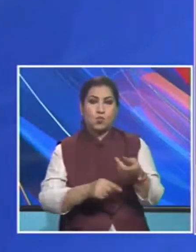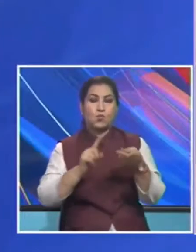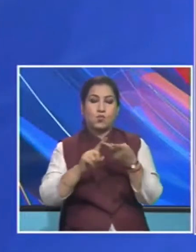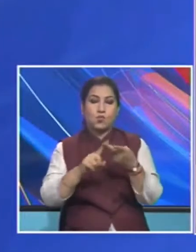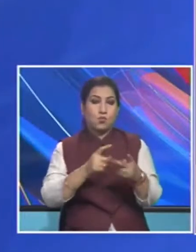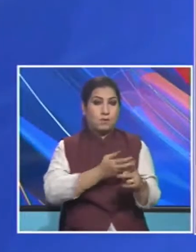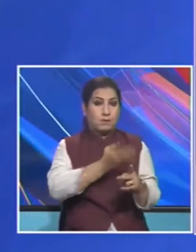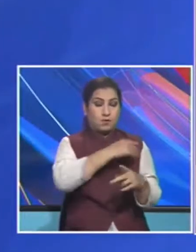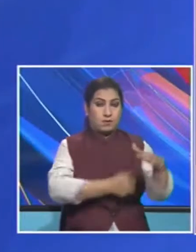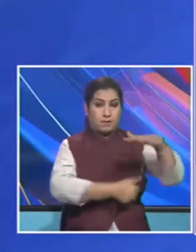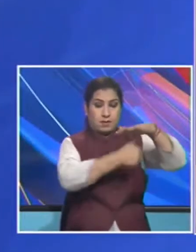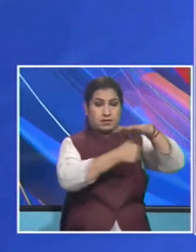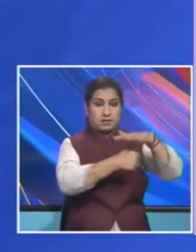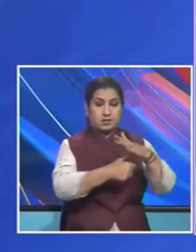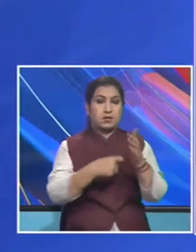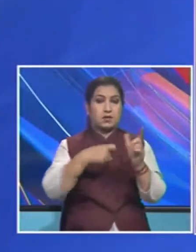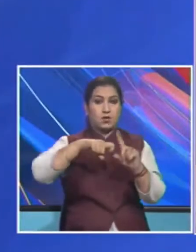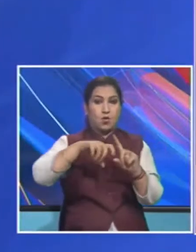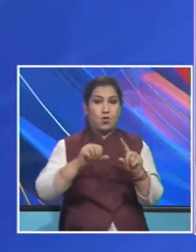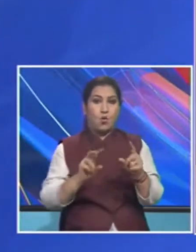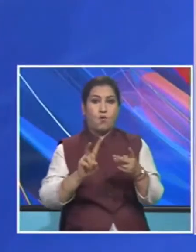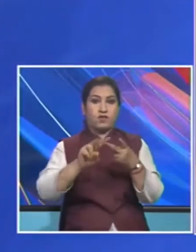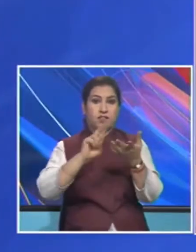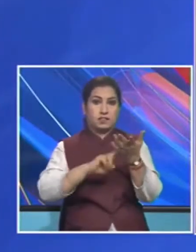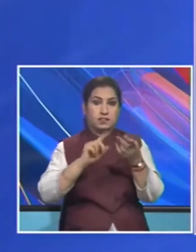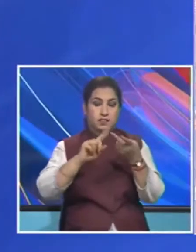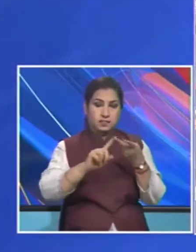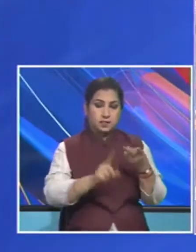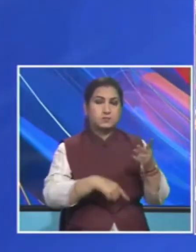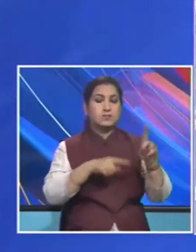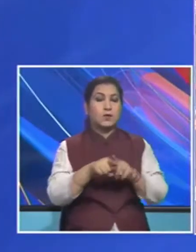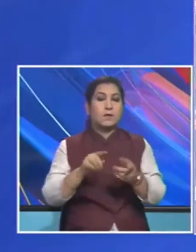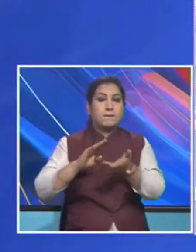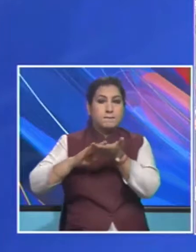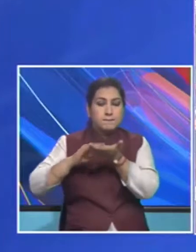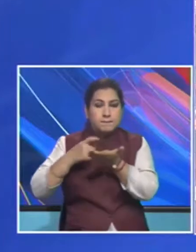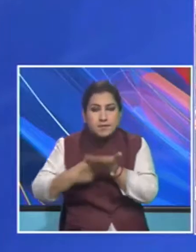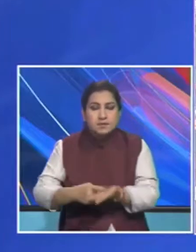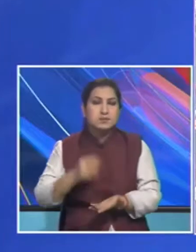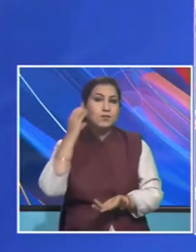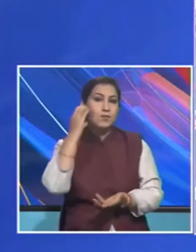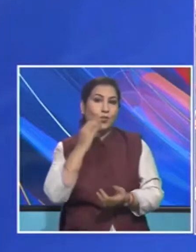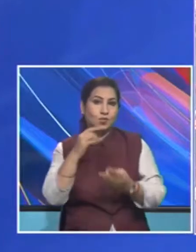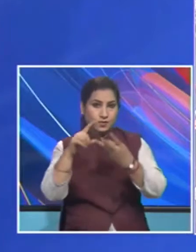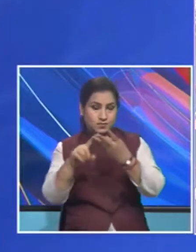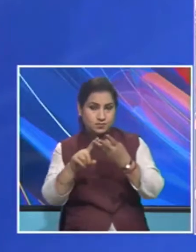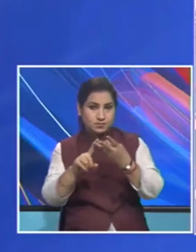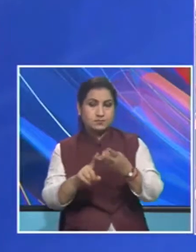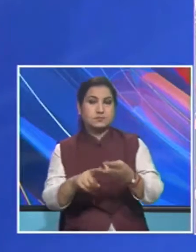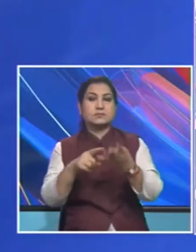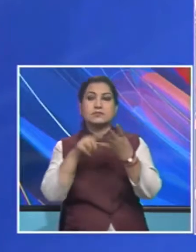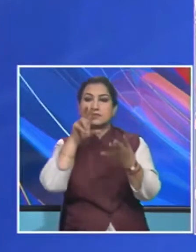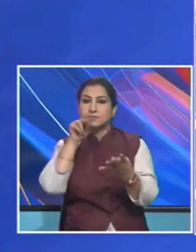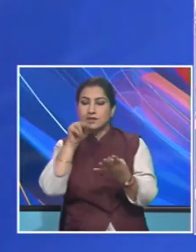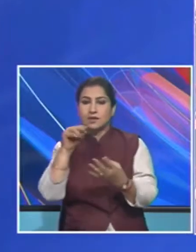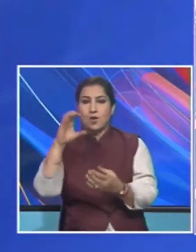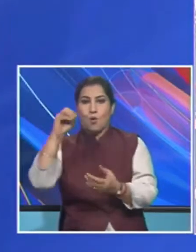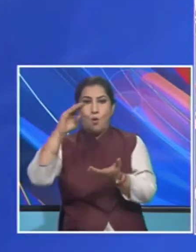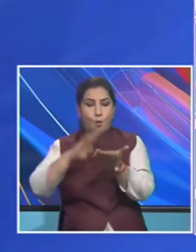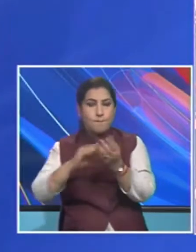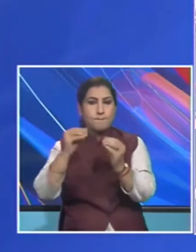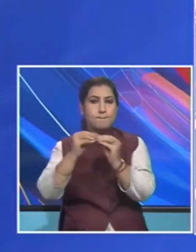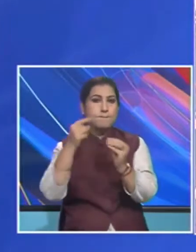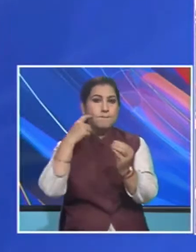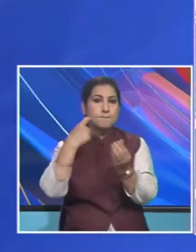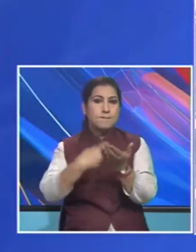Prime Minister Sri Narendra Bhai Modi ji, Speaker of Lok Sabha Sri Om Birla ji, Chief Justice of